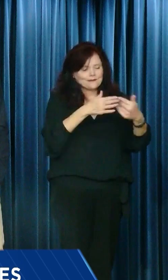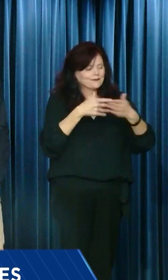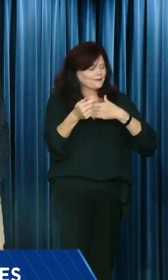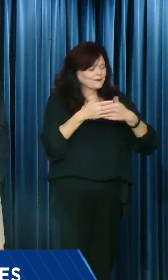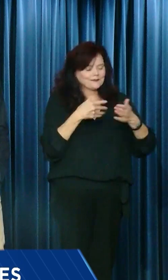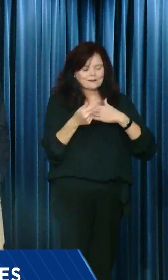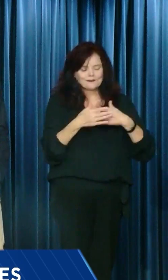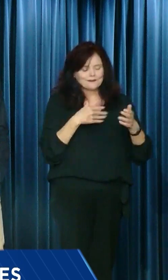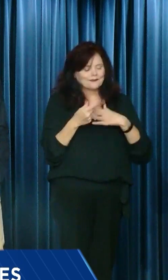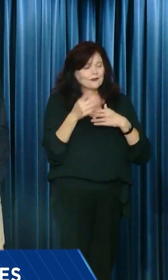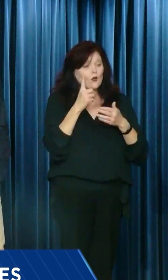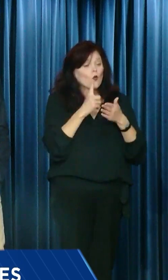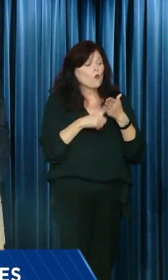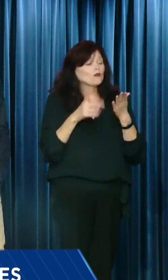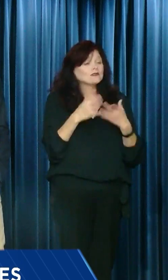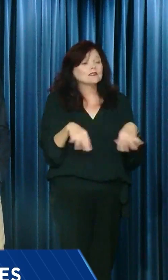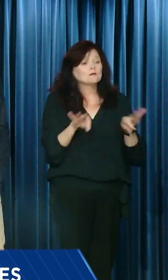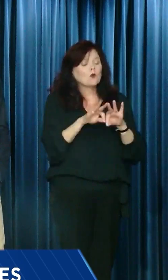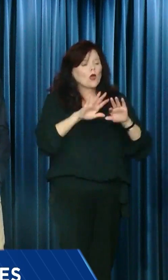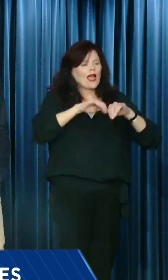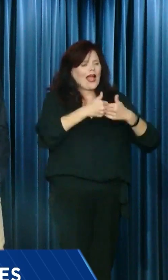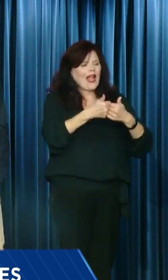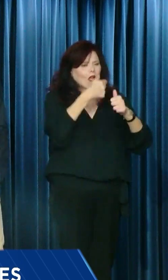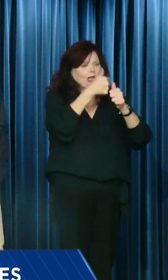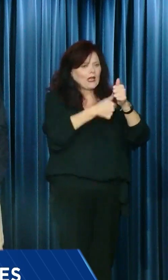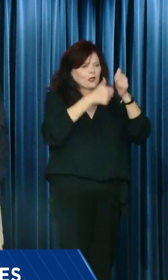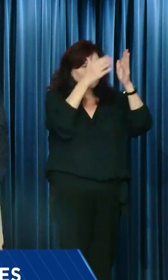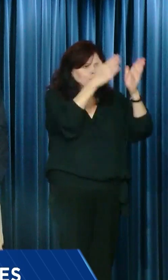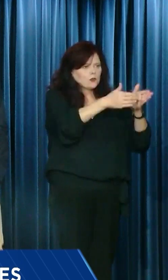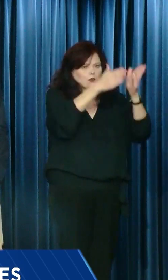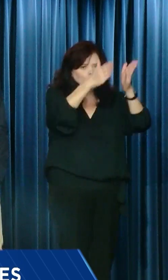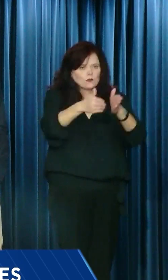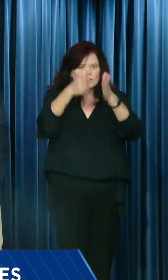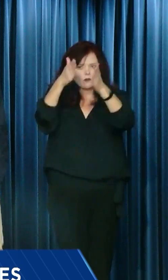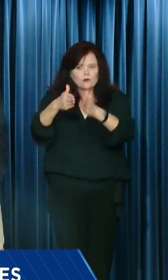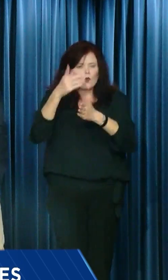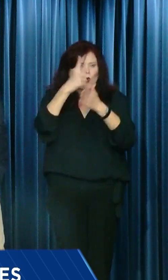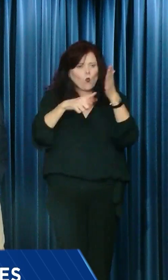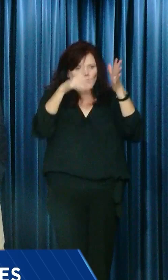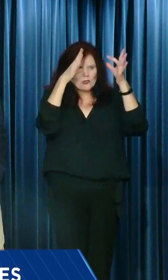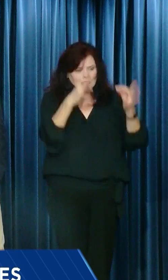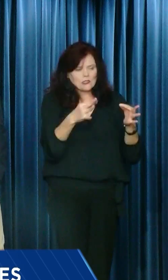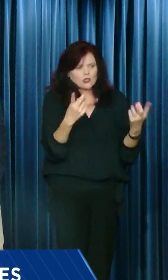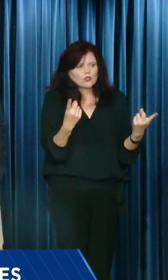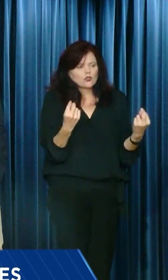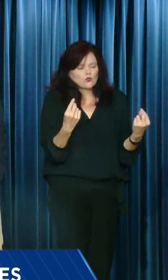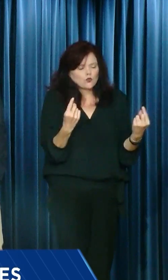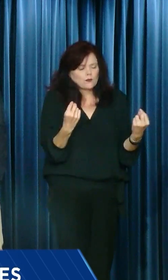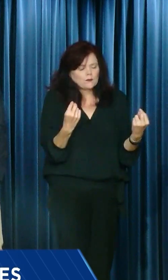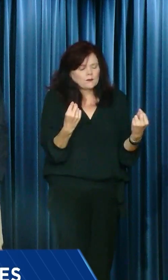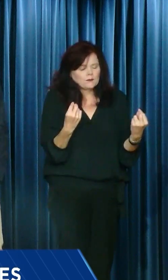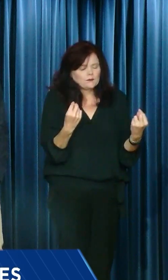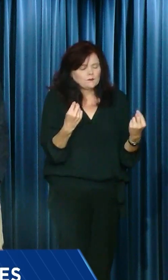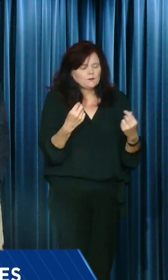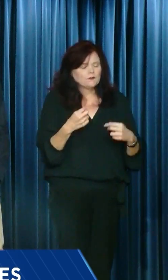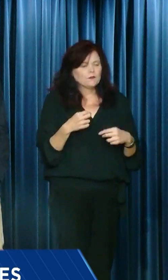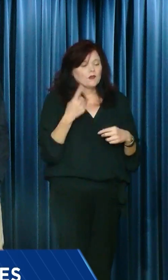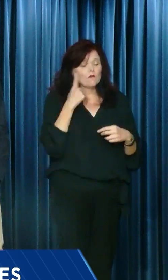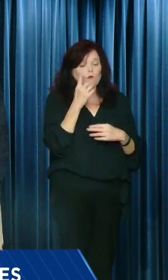flip. What matters is how individuals act, what they choose to do. I would tell you,